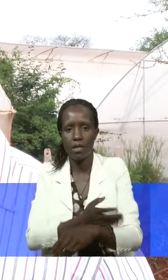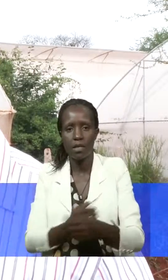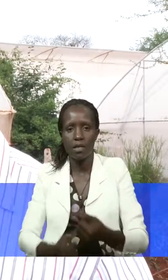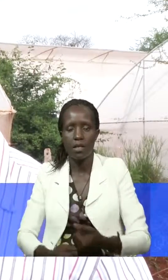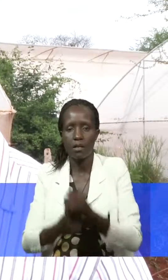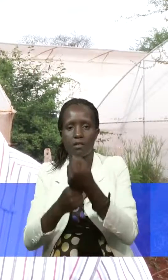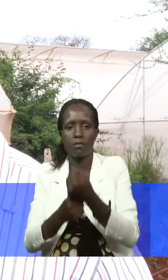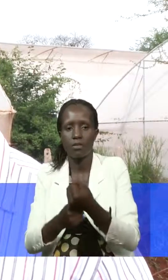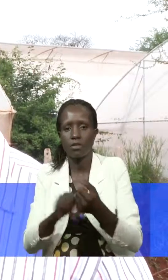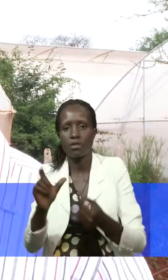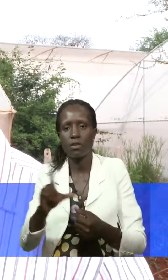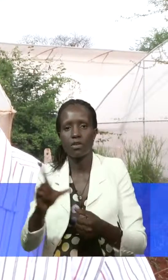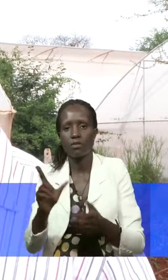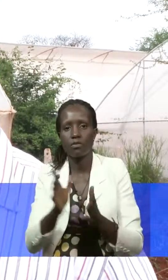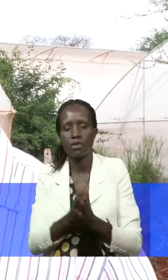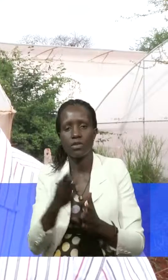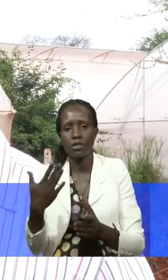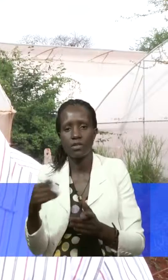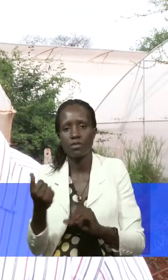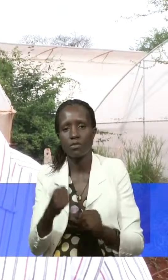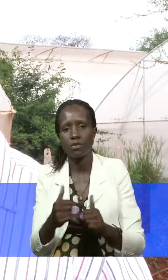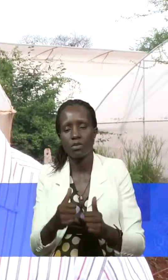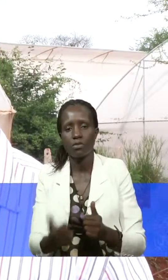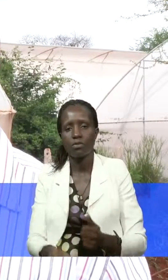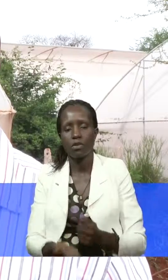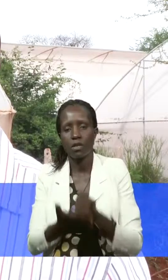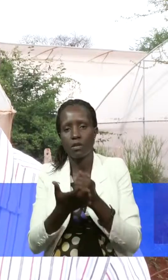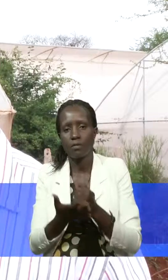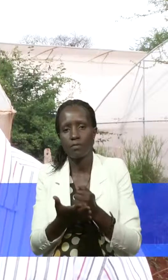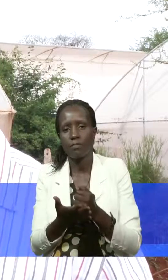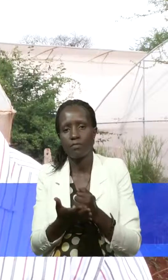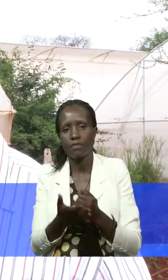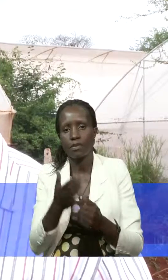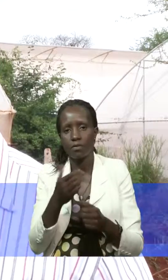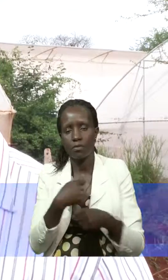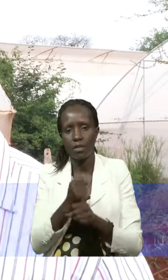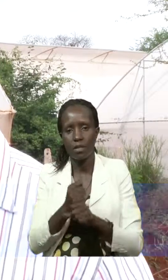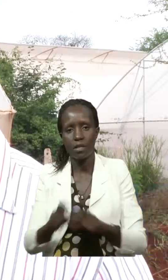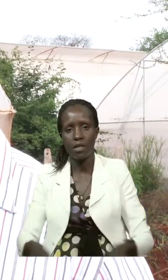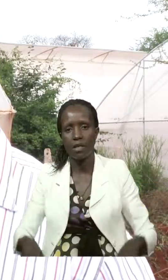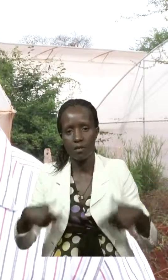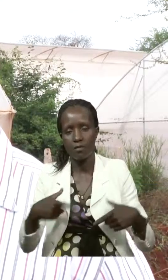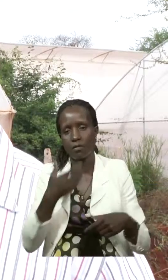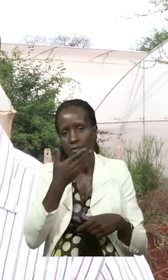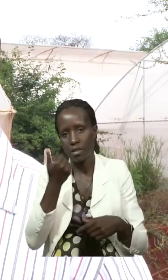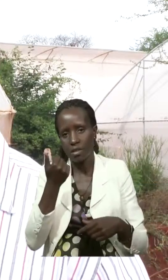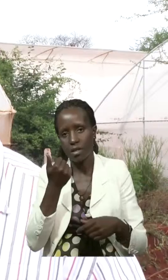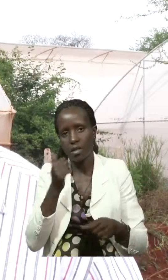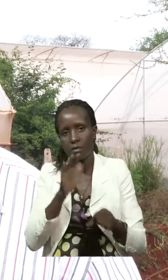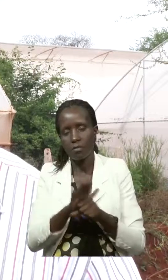and supporting those localities with things that are going to help them or better their lifestyles. Now,